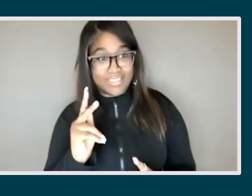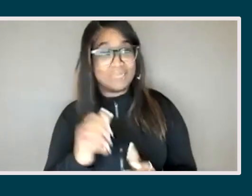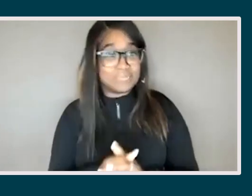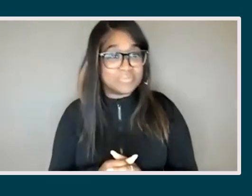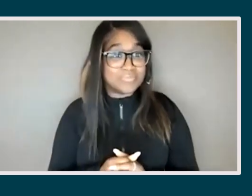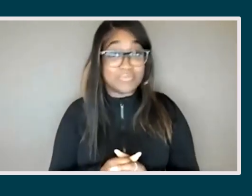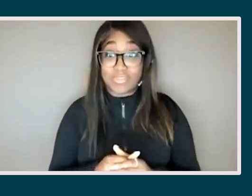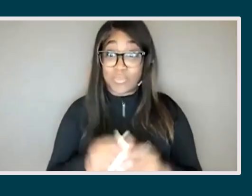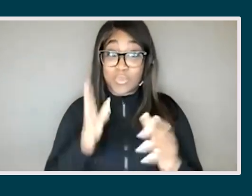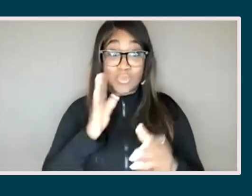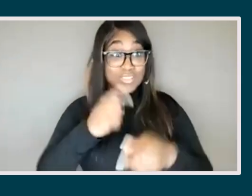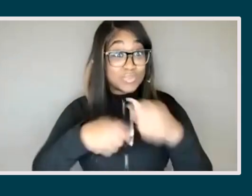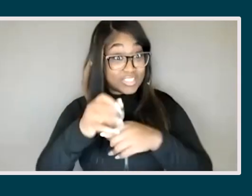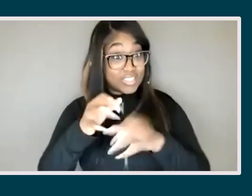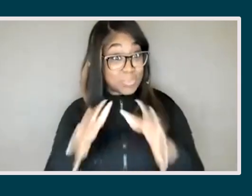Those practices,